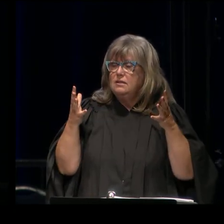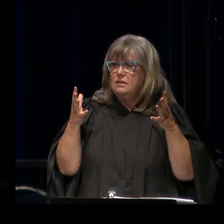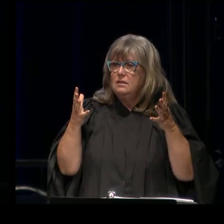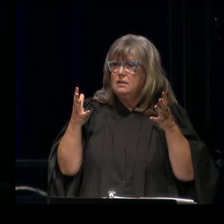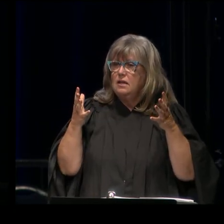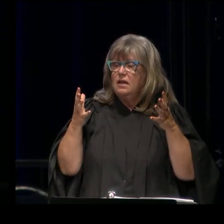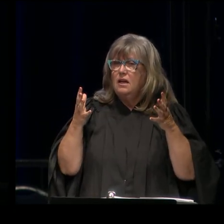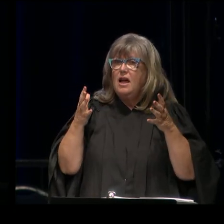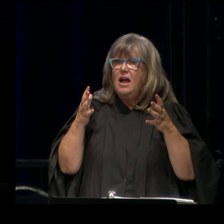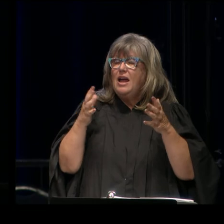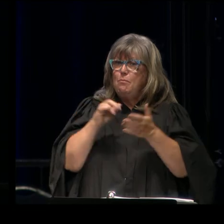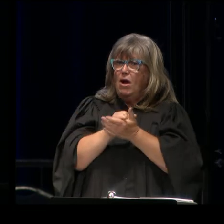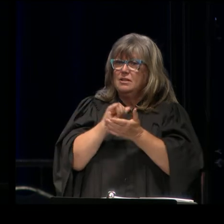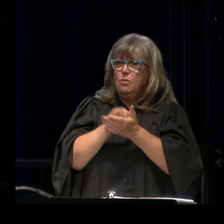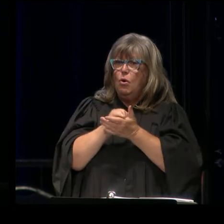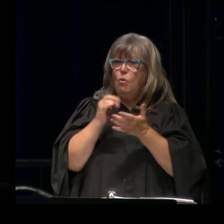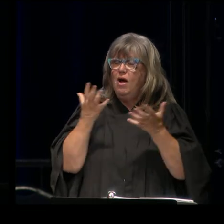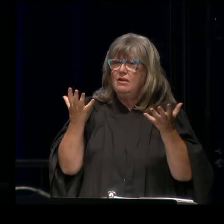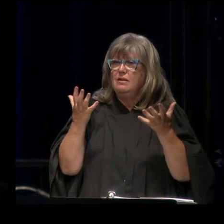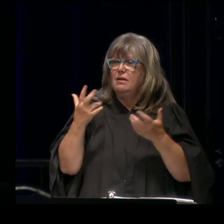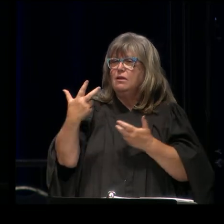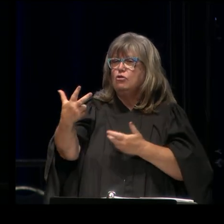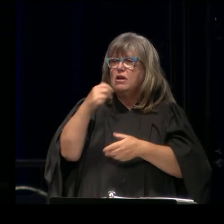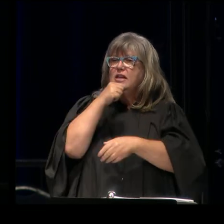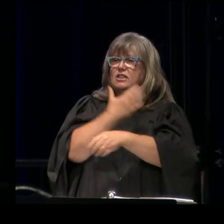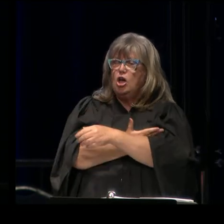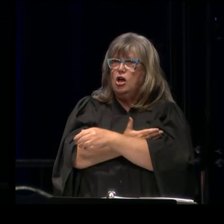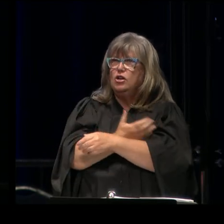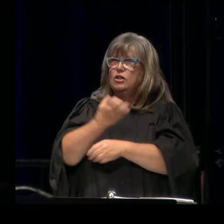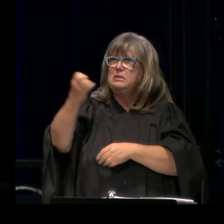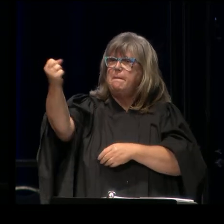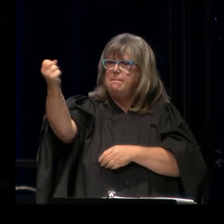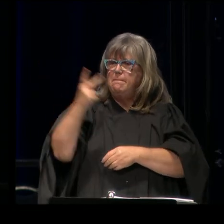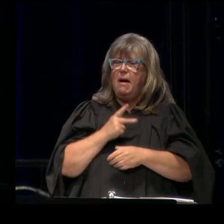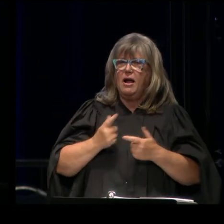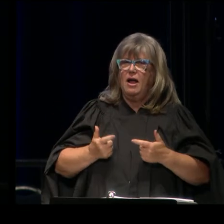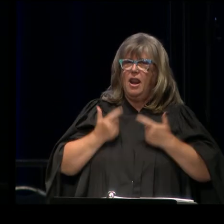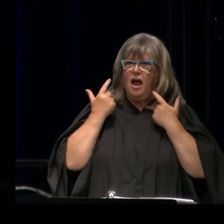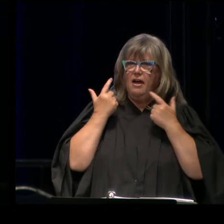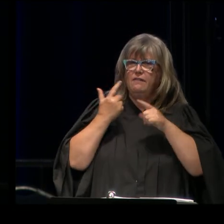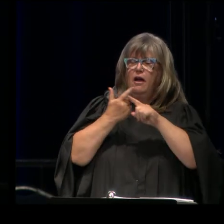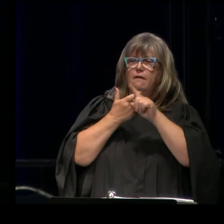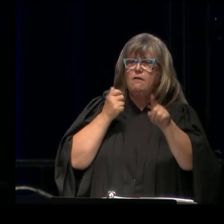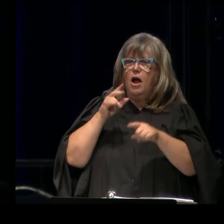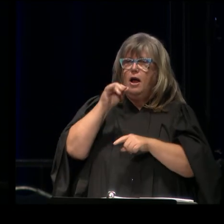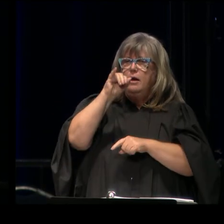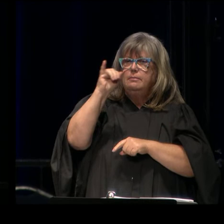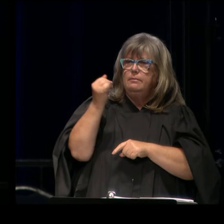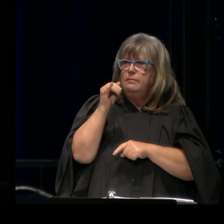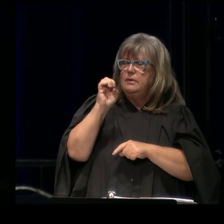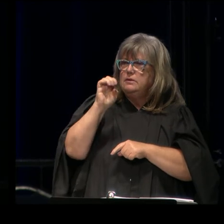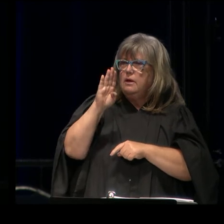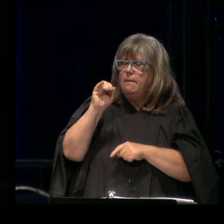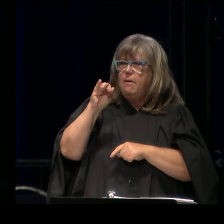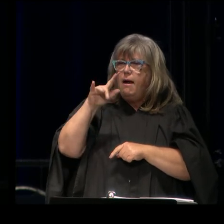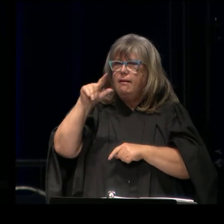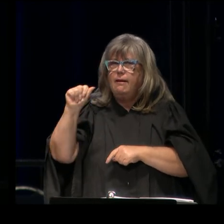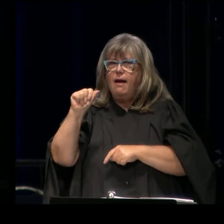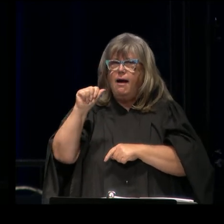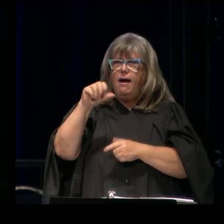my daughters back to life. From Jabalia camp, from the poverty, from the oppression, the